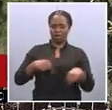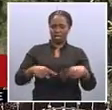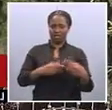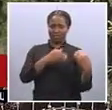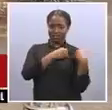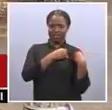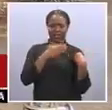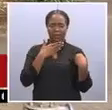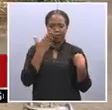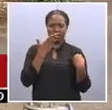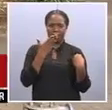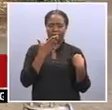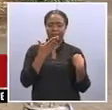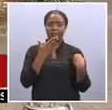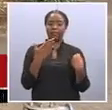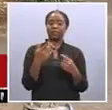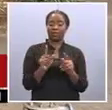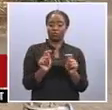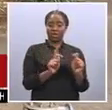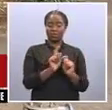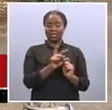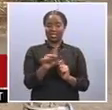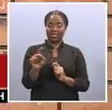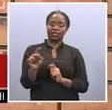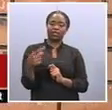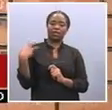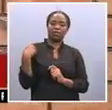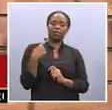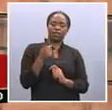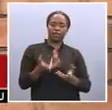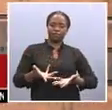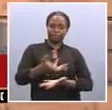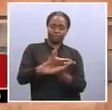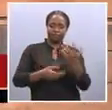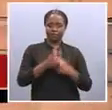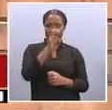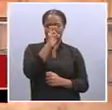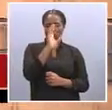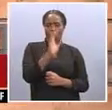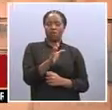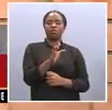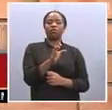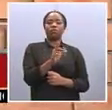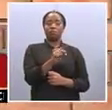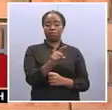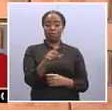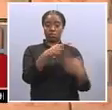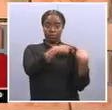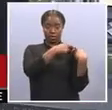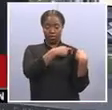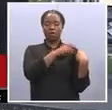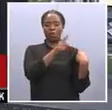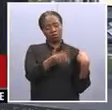safety. Transport authorities in KwaZulu-Natal are talking tough, saying perpetrators will be brought to